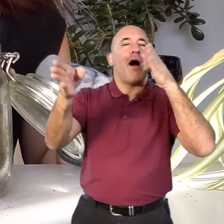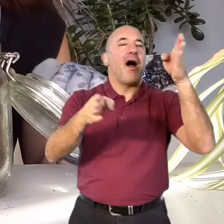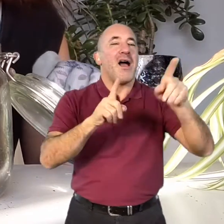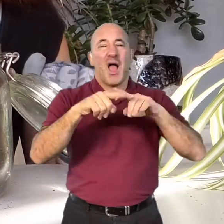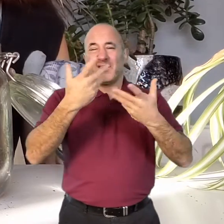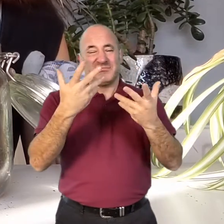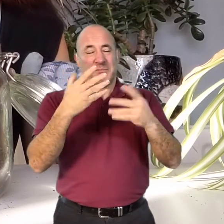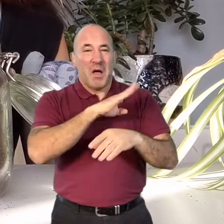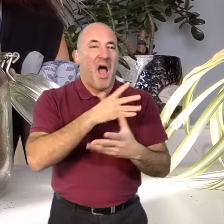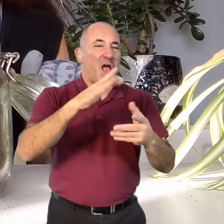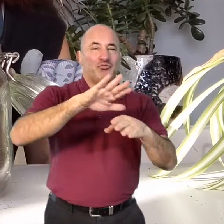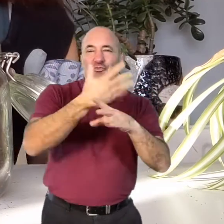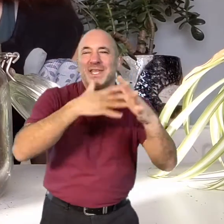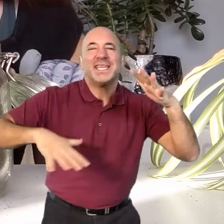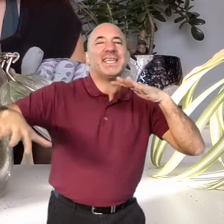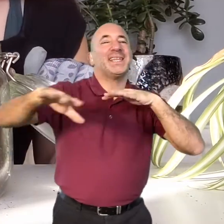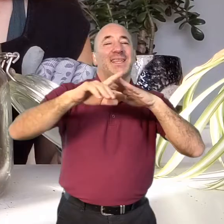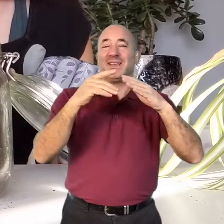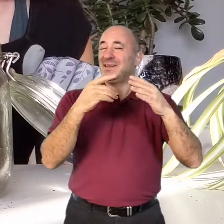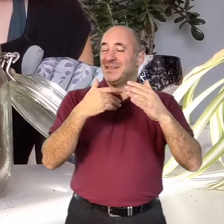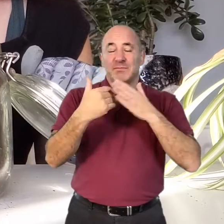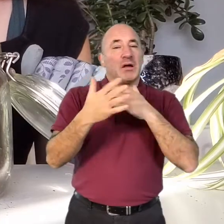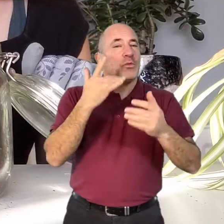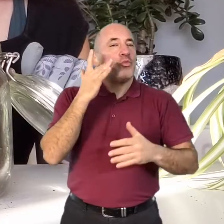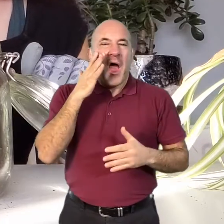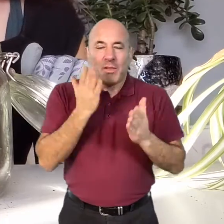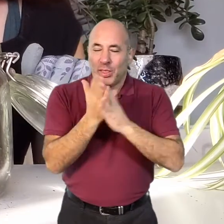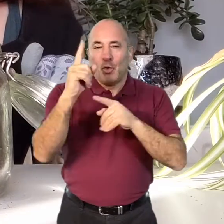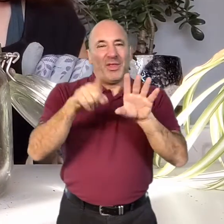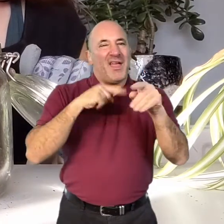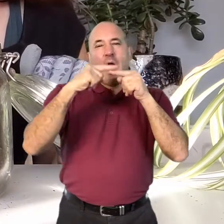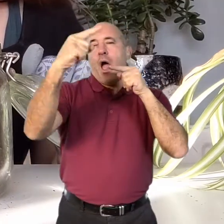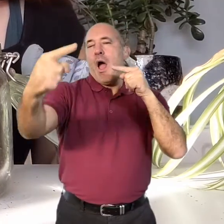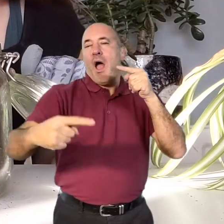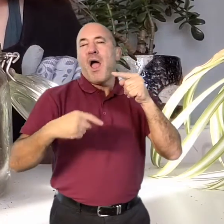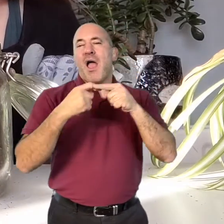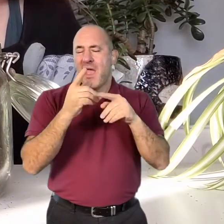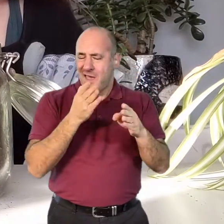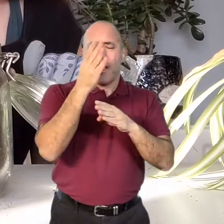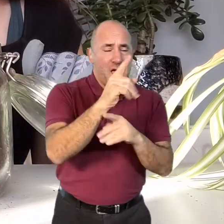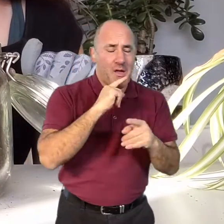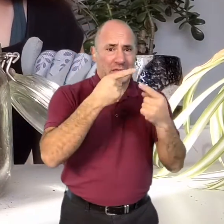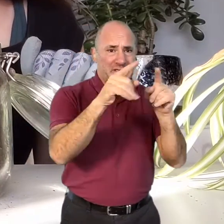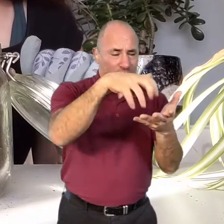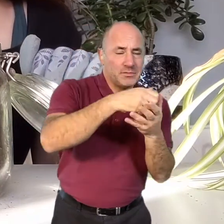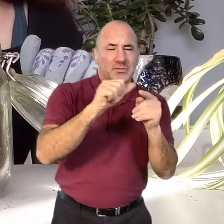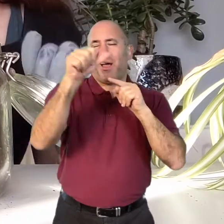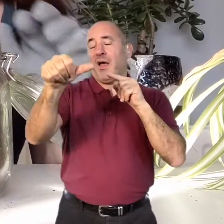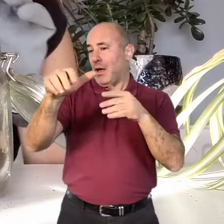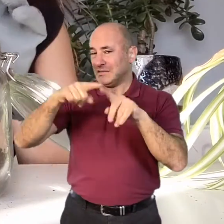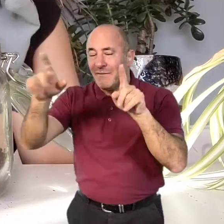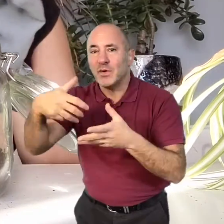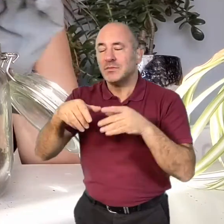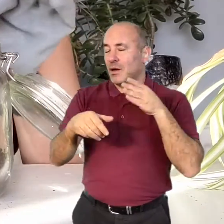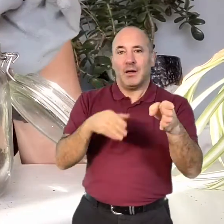nature spots or green spaces, and whatever time of year you go, you're going to find different